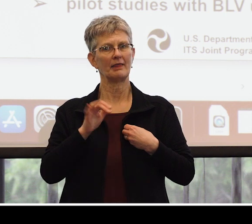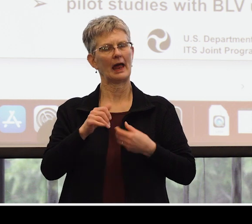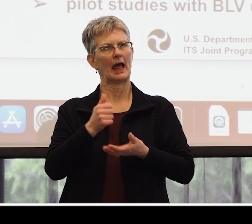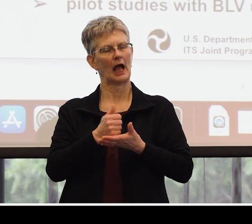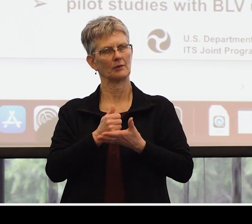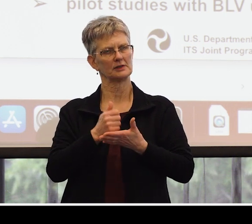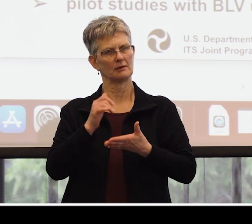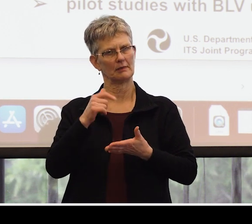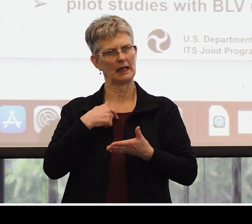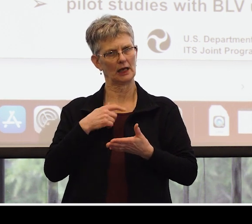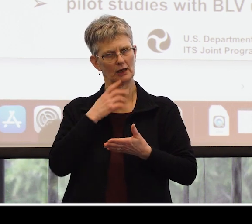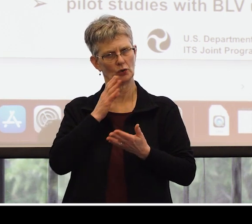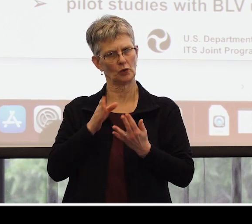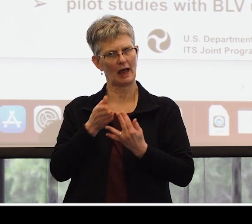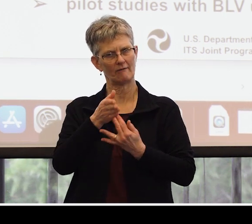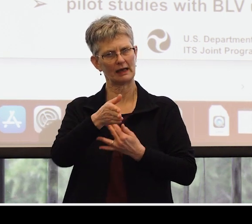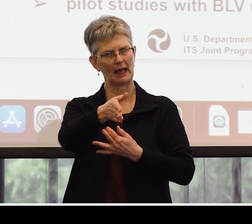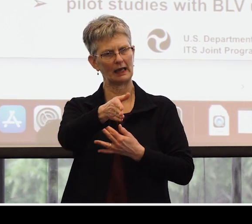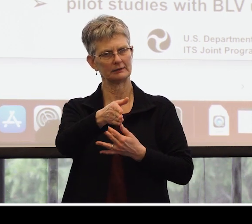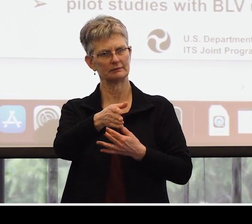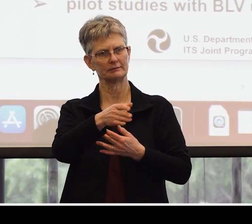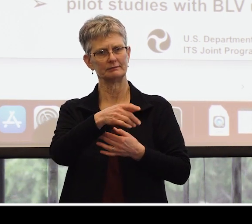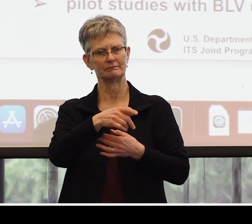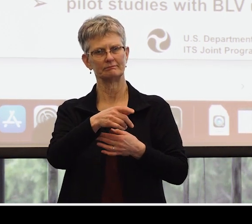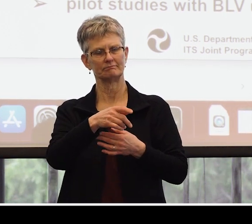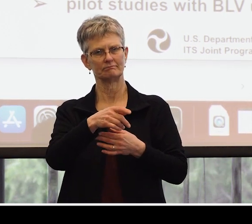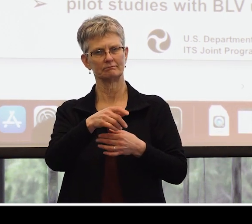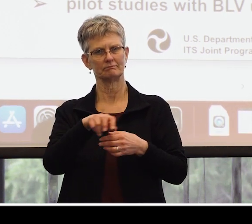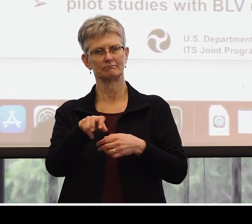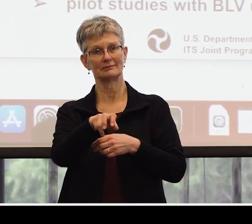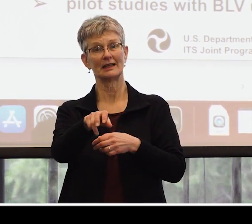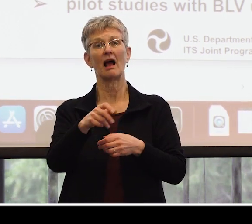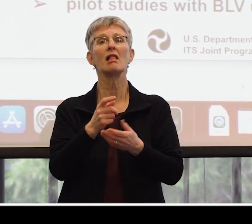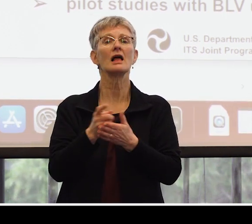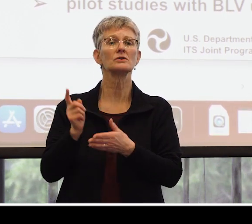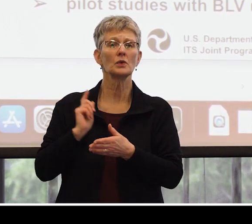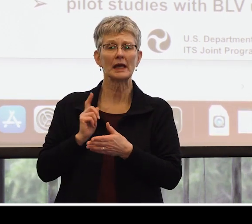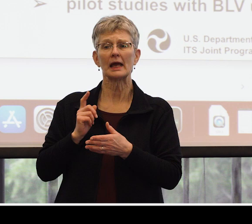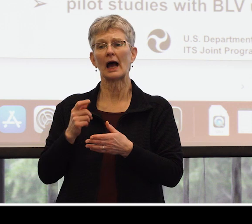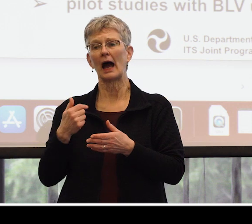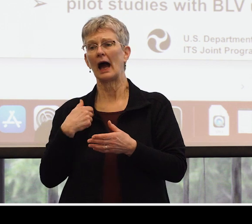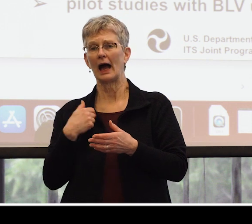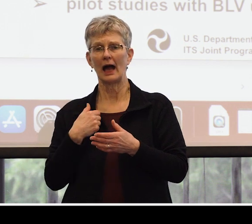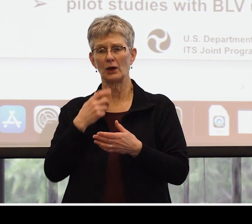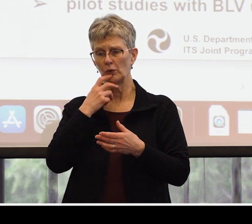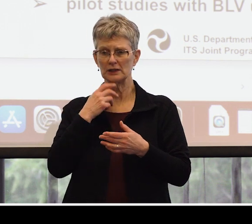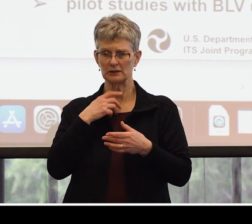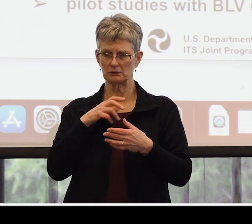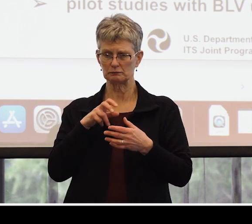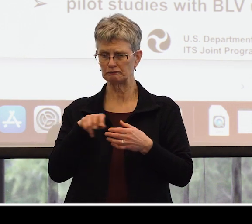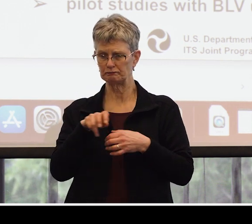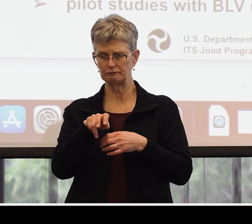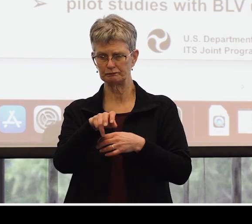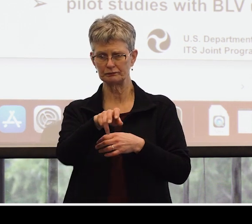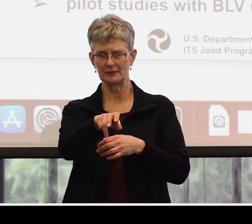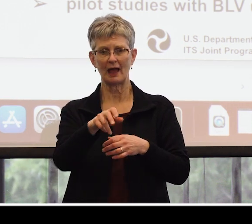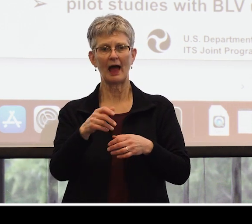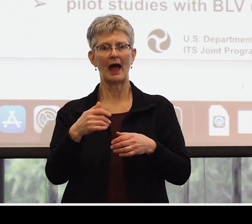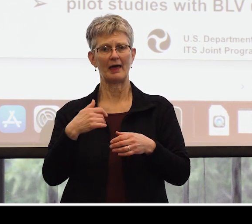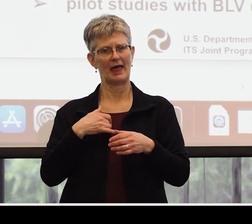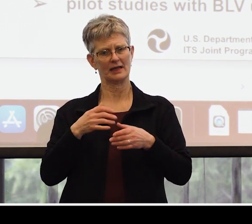So, for example, last week I was navigating, and there was a 41-meter stretch, a